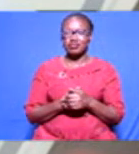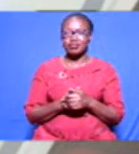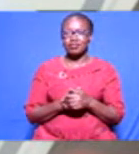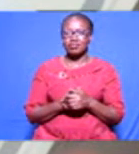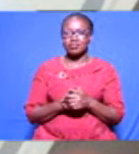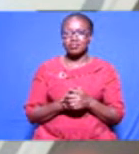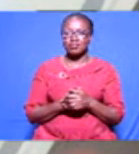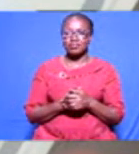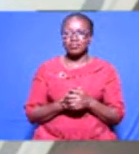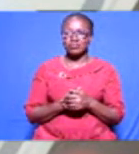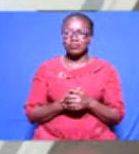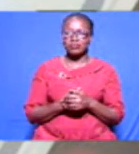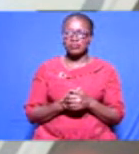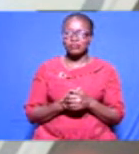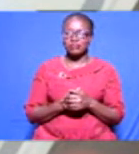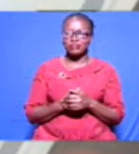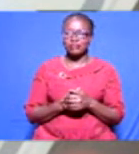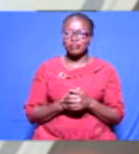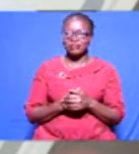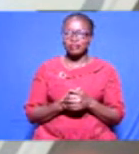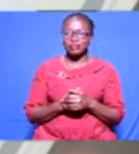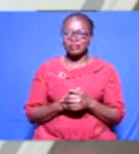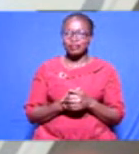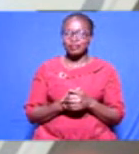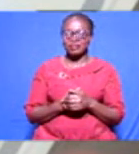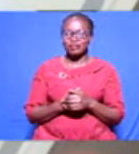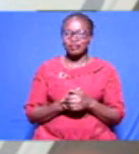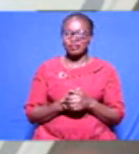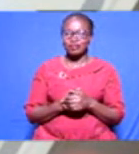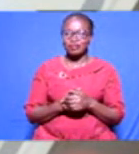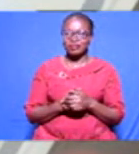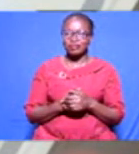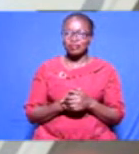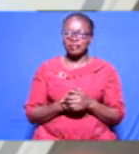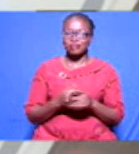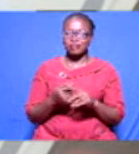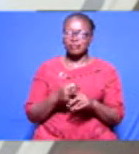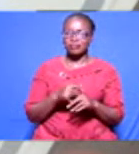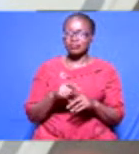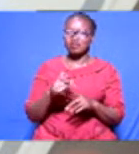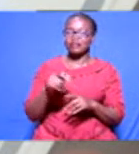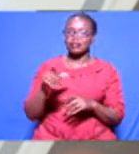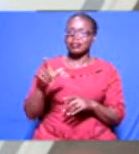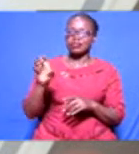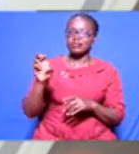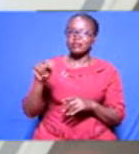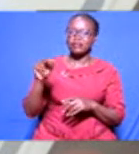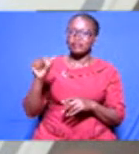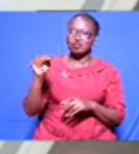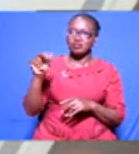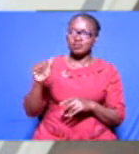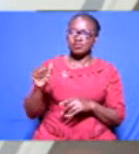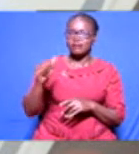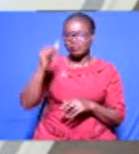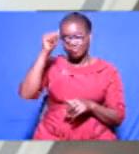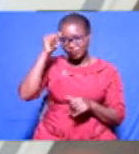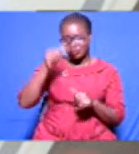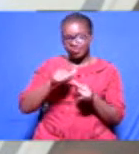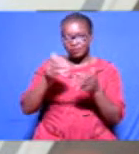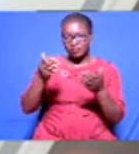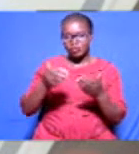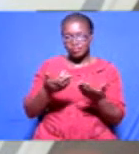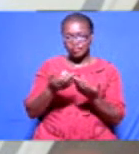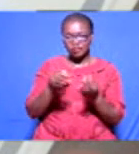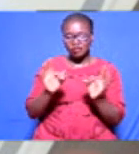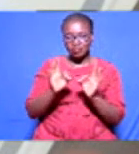Chitiko, right, who is saying that Peter from Lenana Ngong Road, to me, I remember Mzee for bringing up free